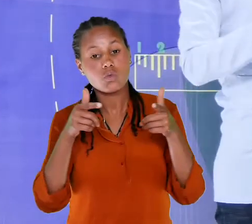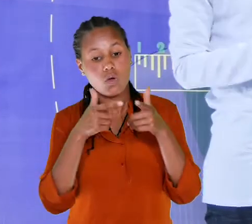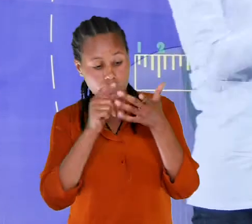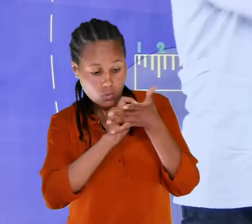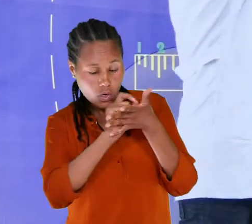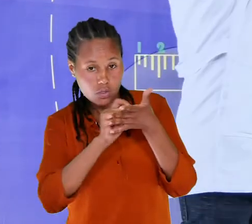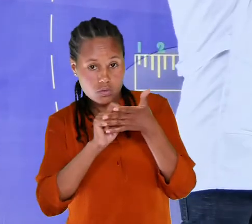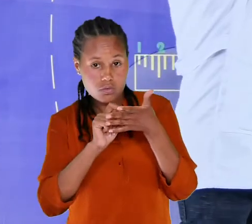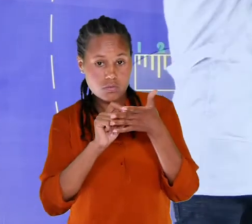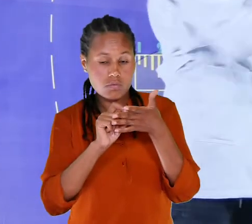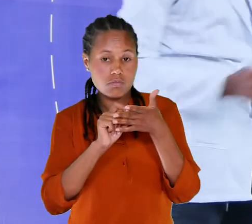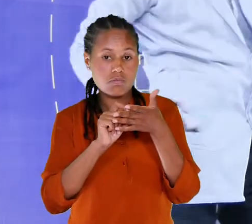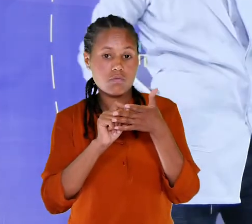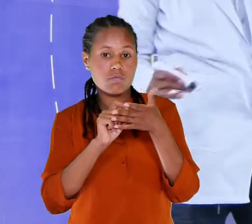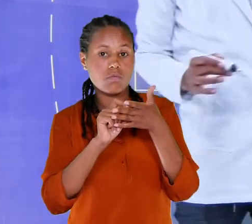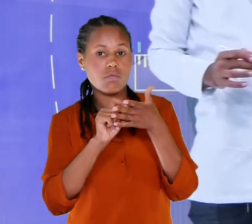let me give you the chance to write